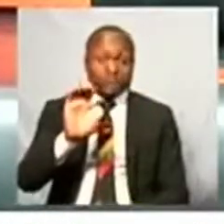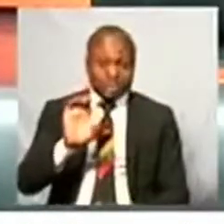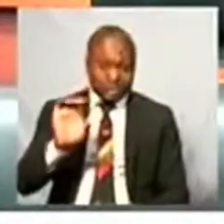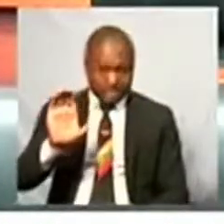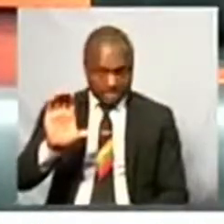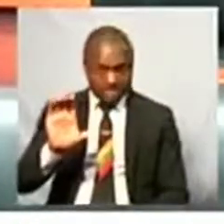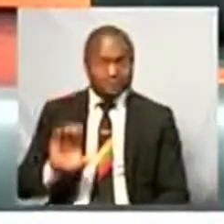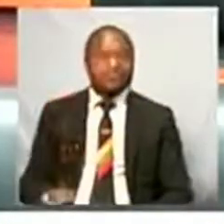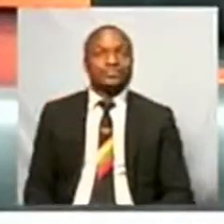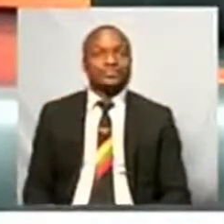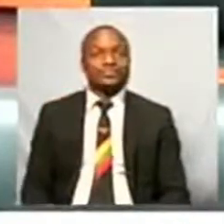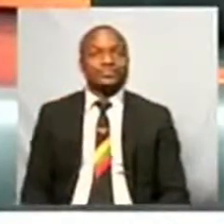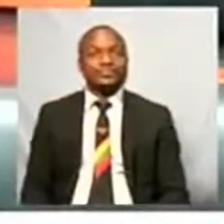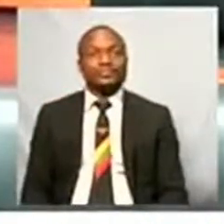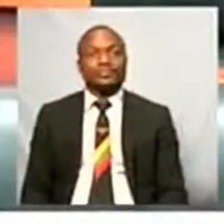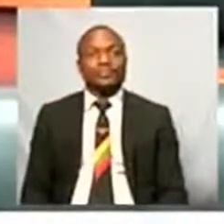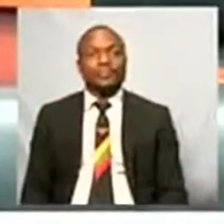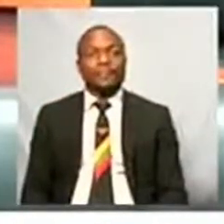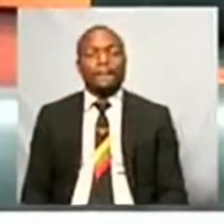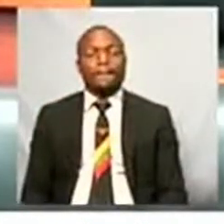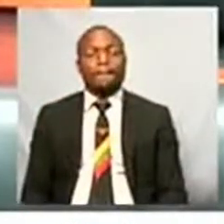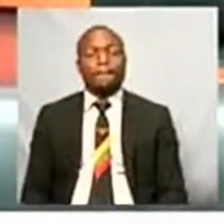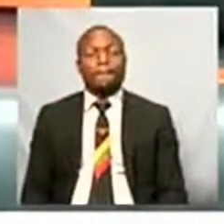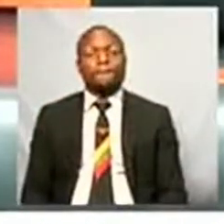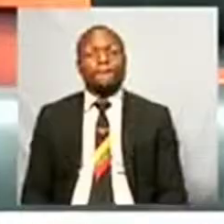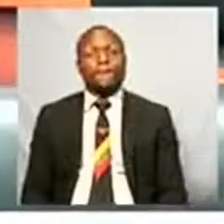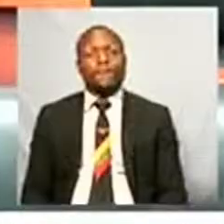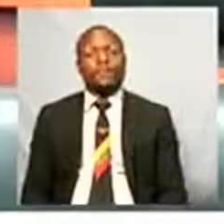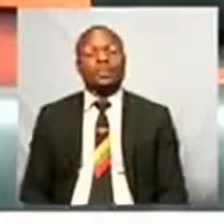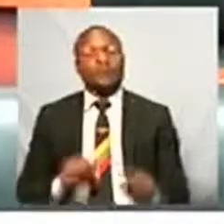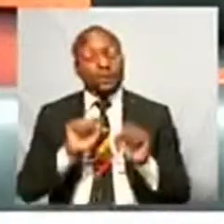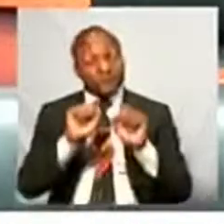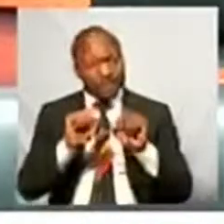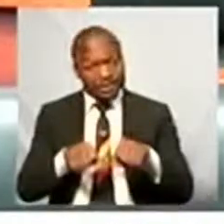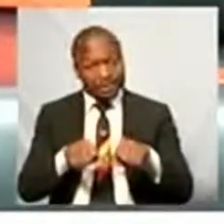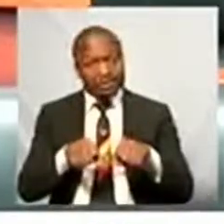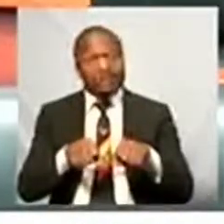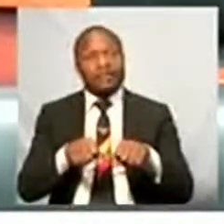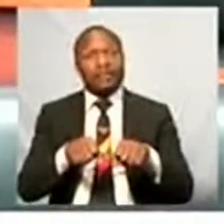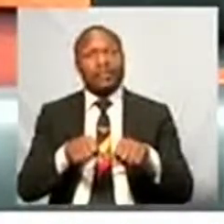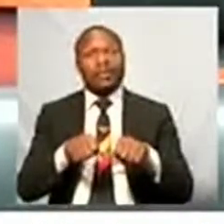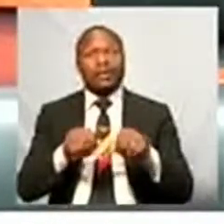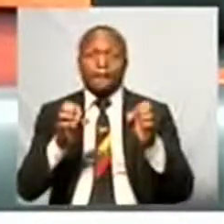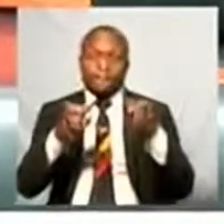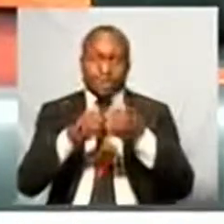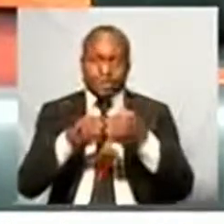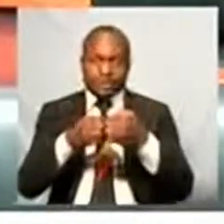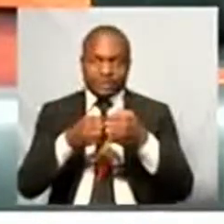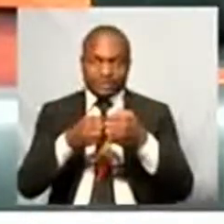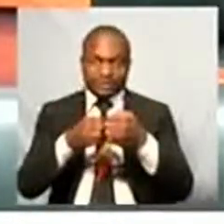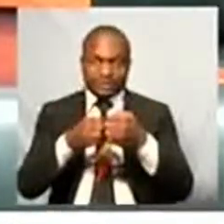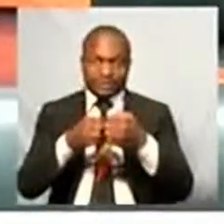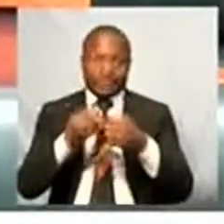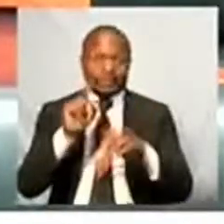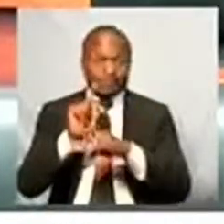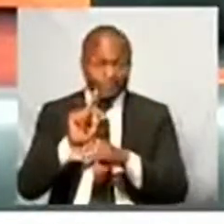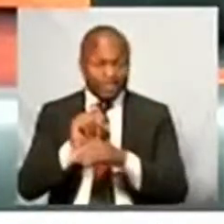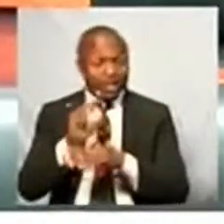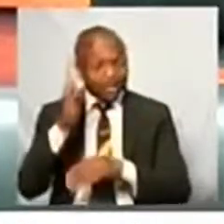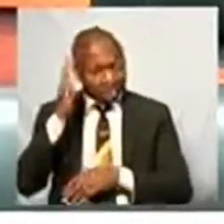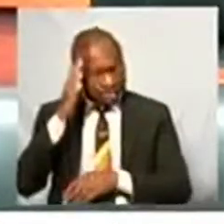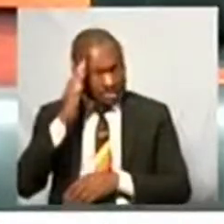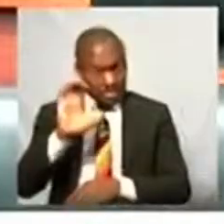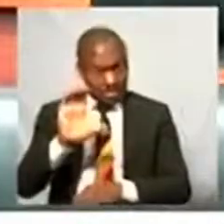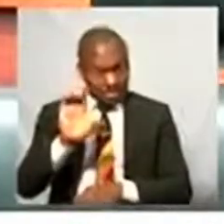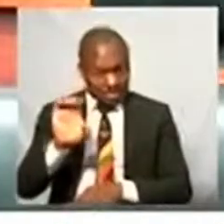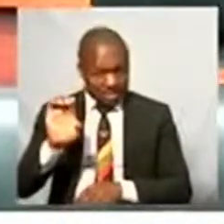CEEC's capital base is insufficient, or let me call it bank capital. Madam Speaker, we know that CEC